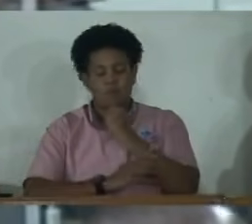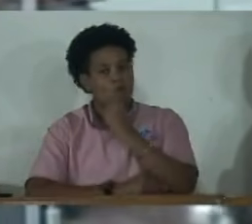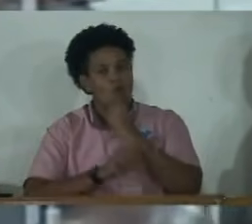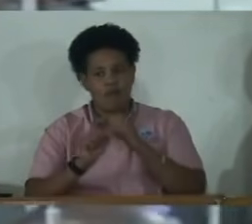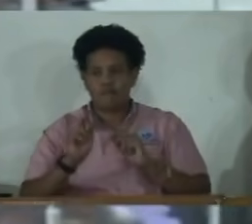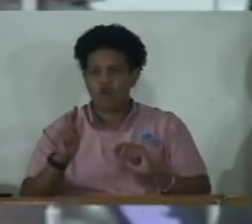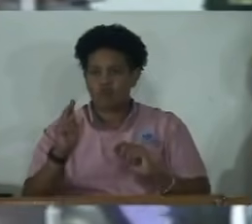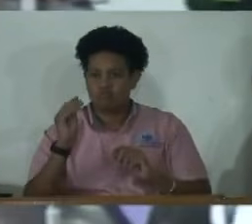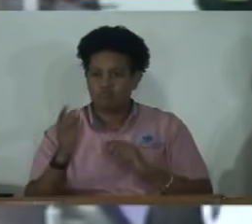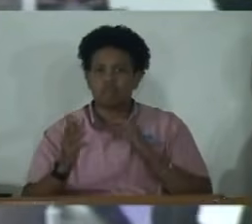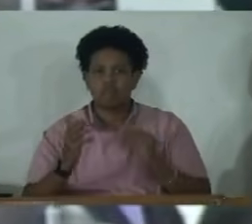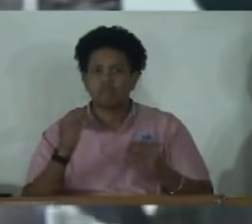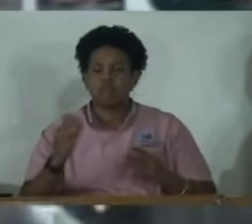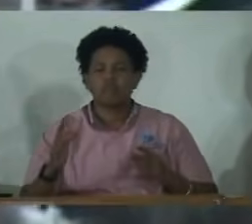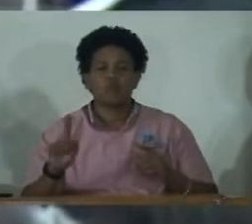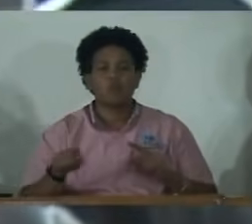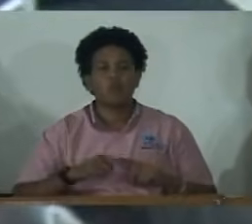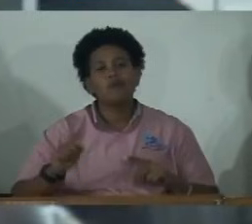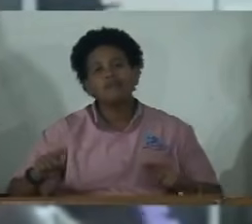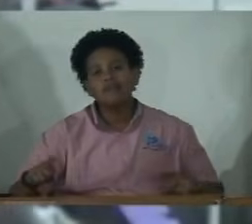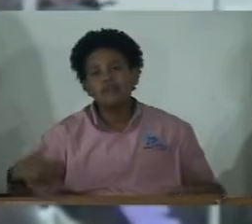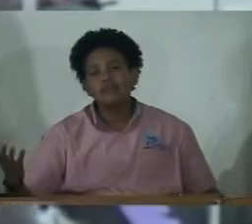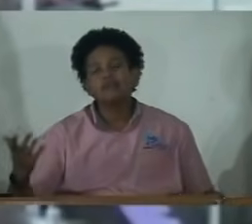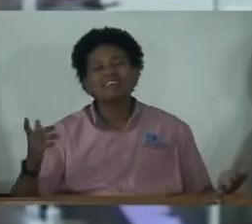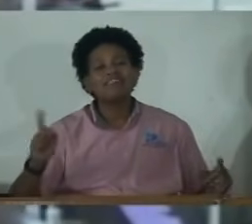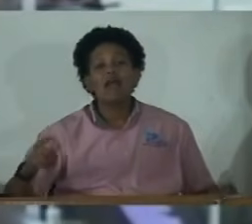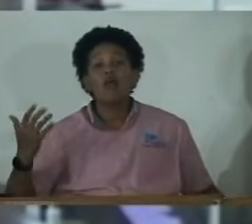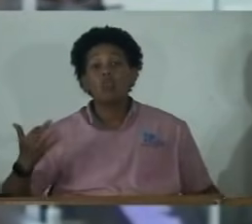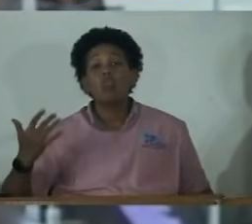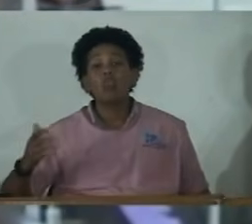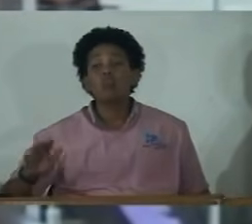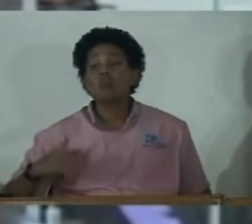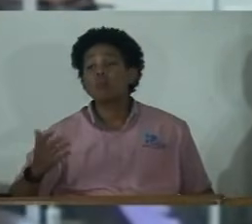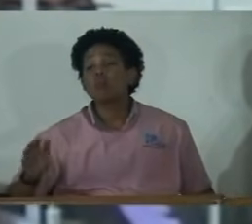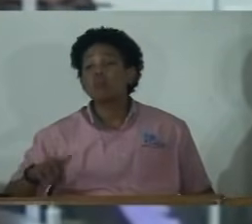constituencies across the island. And so we have set aside